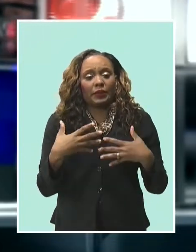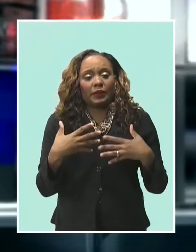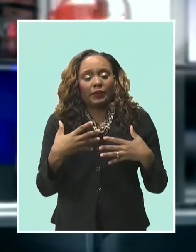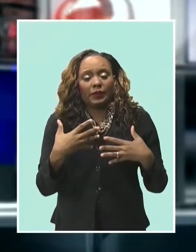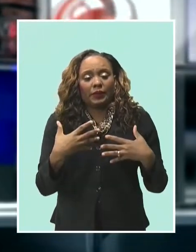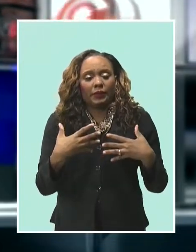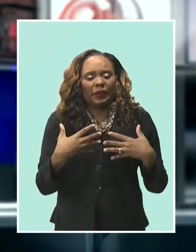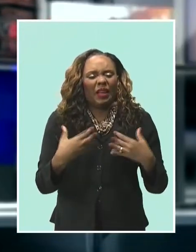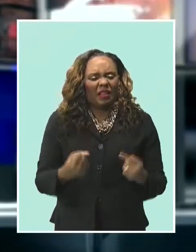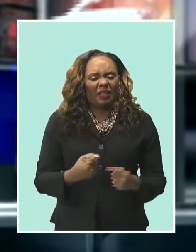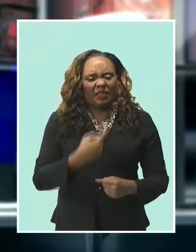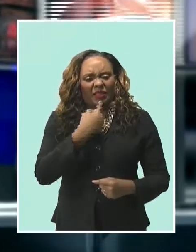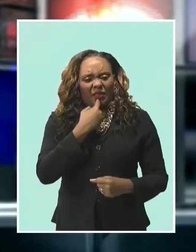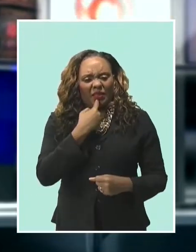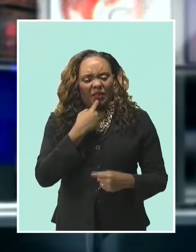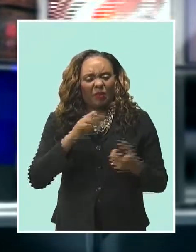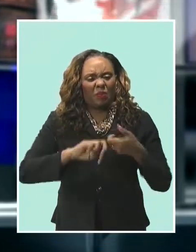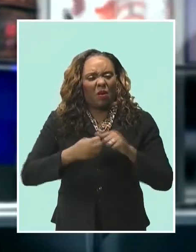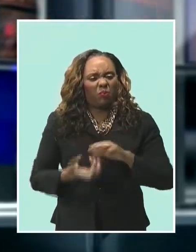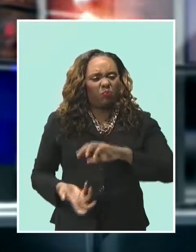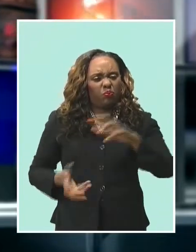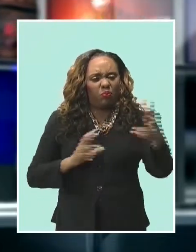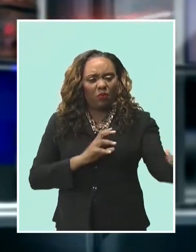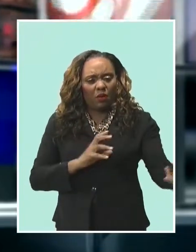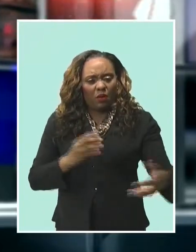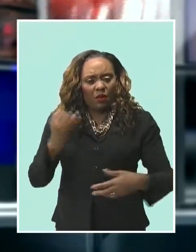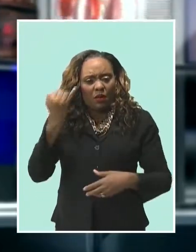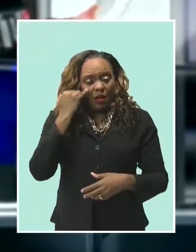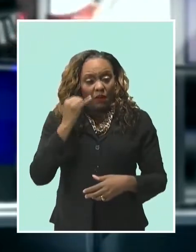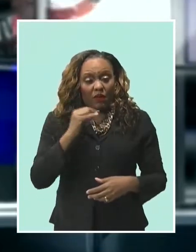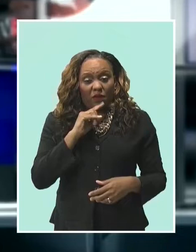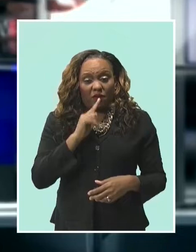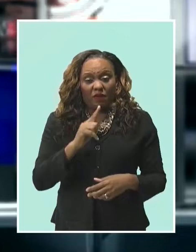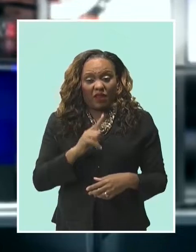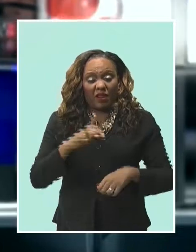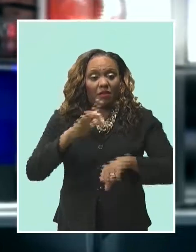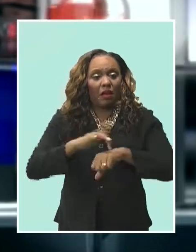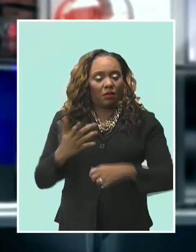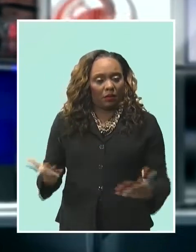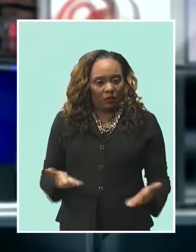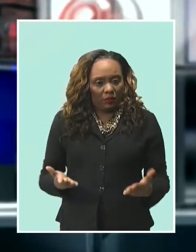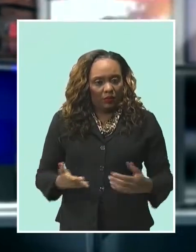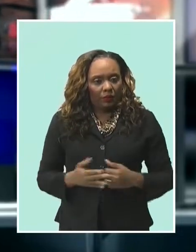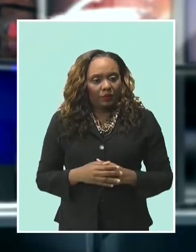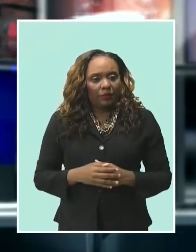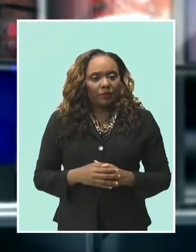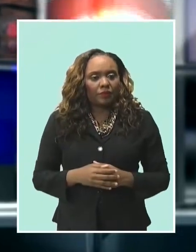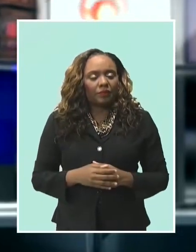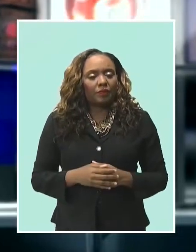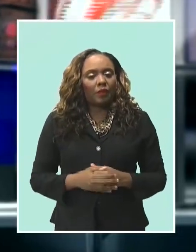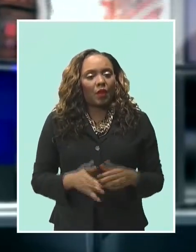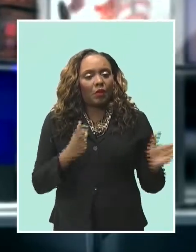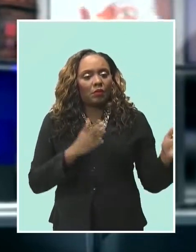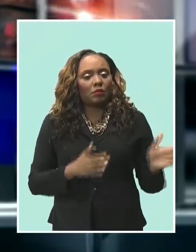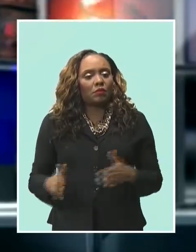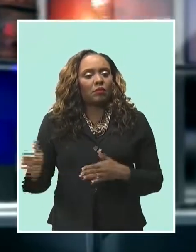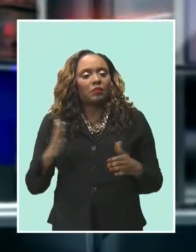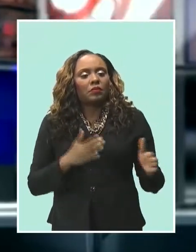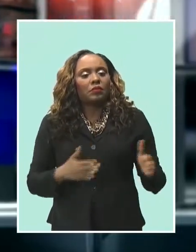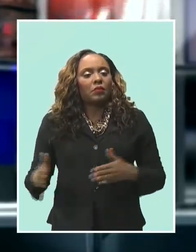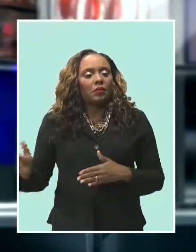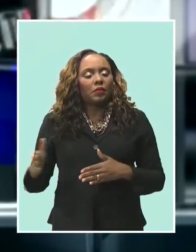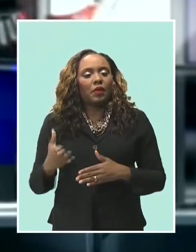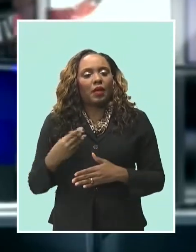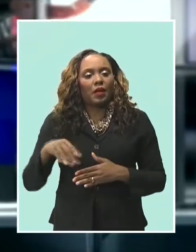financial implications for the country if the virus finds its way here. So that preparedness, Shane, is encompassed in the